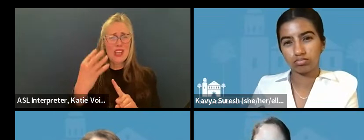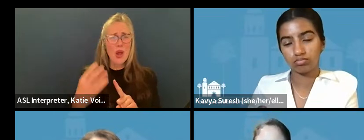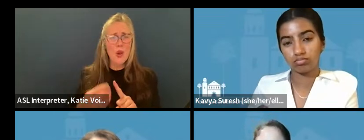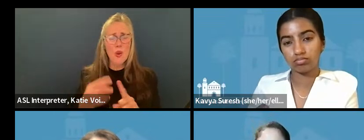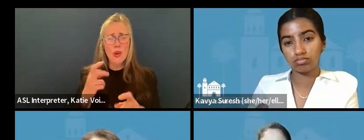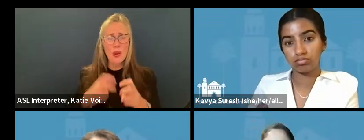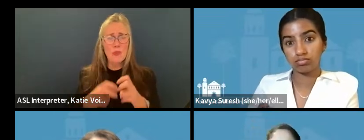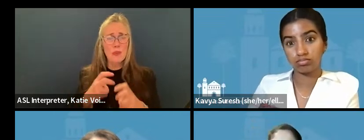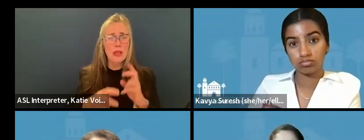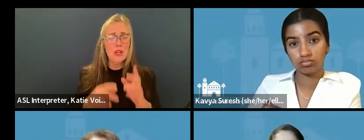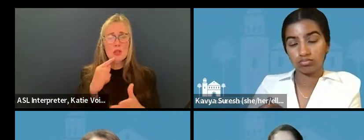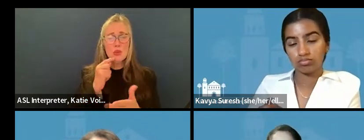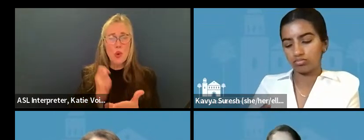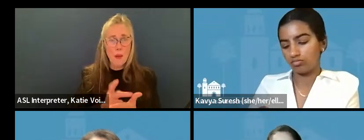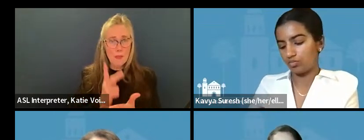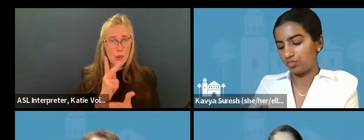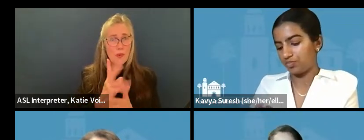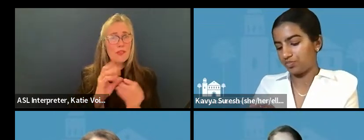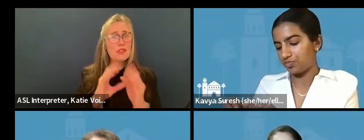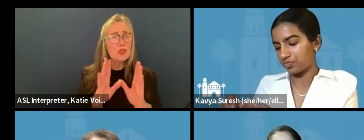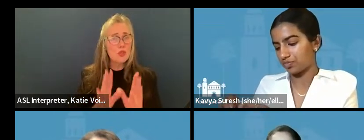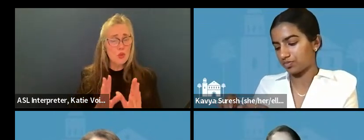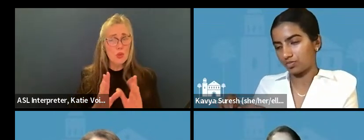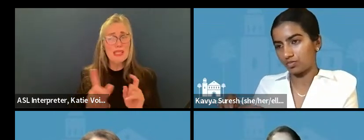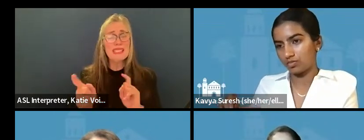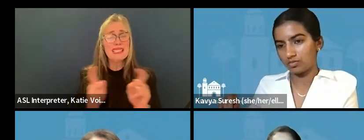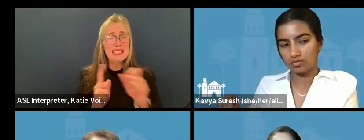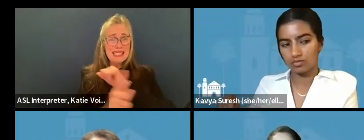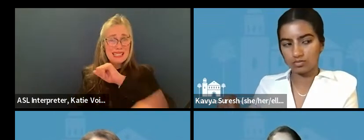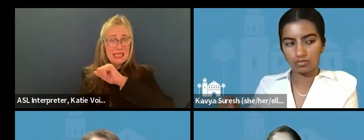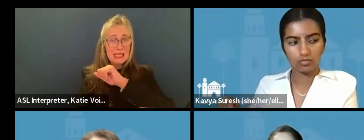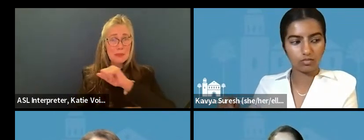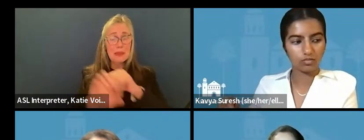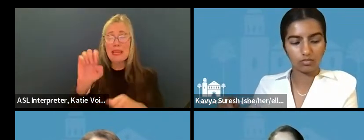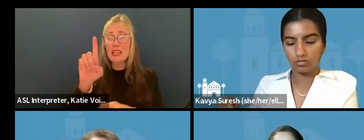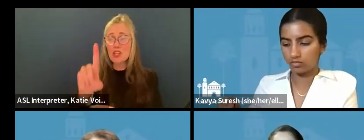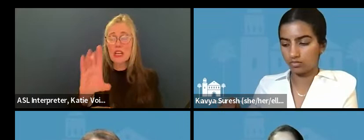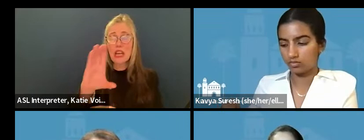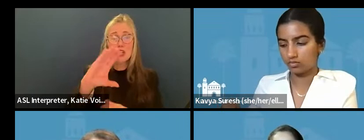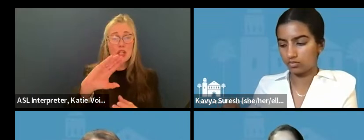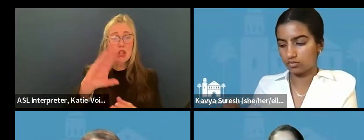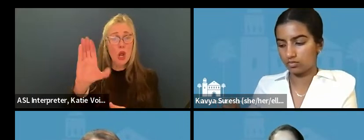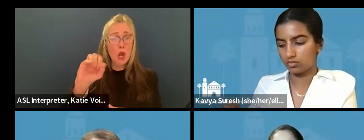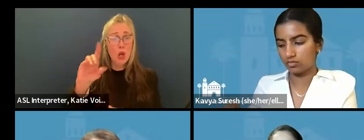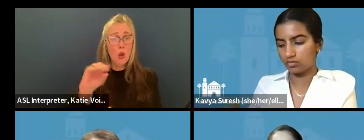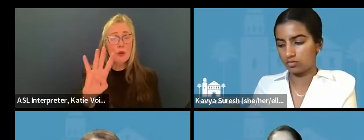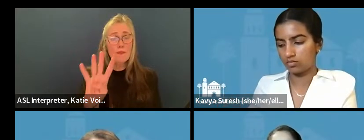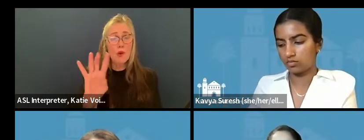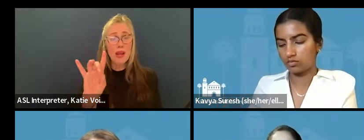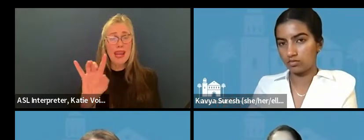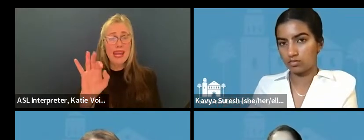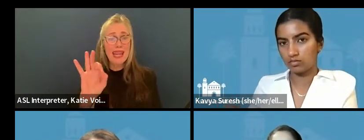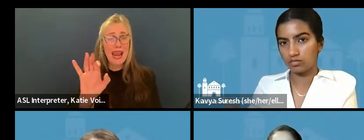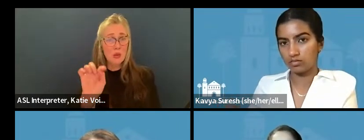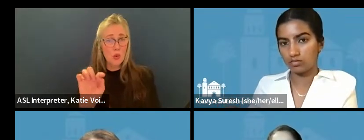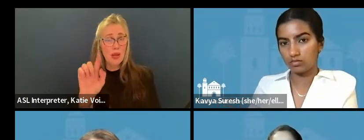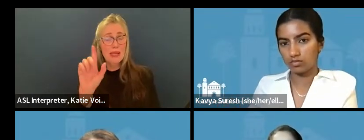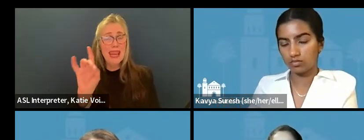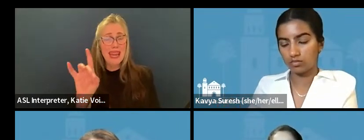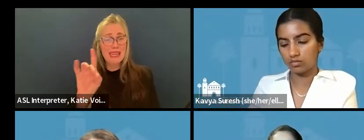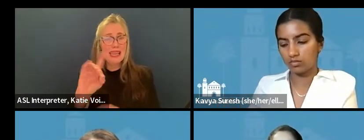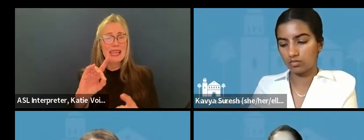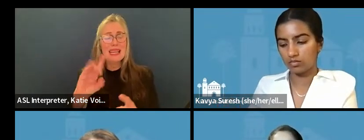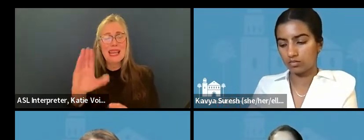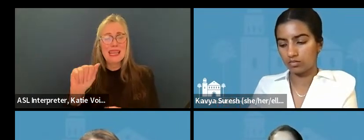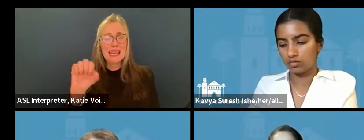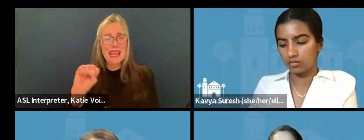to approve student discipline education code 48918, case number